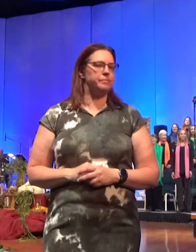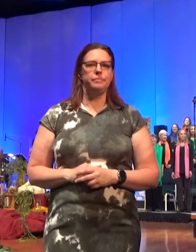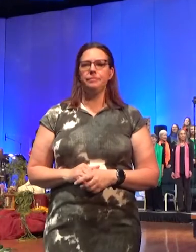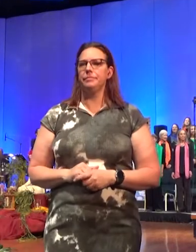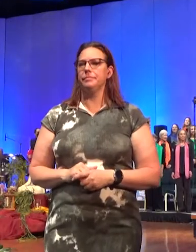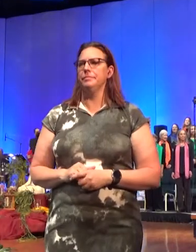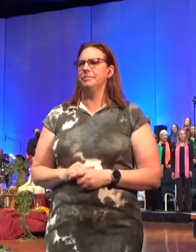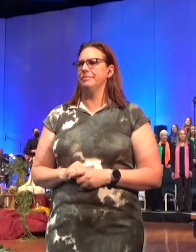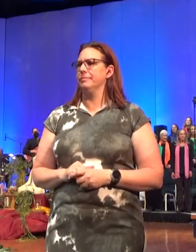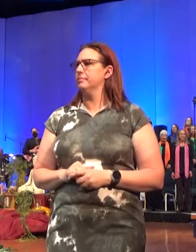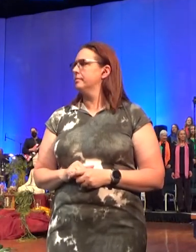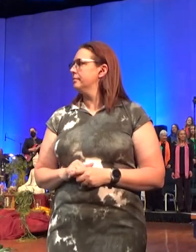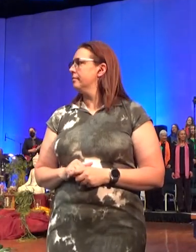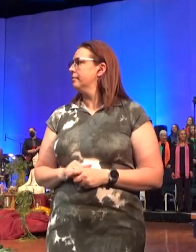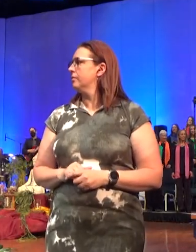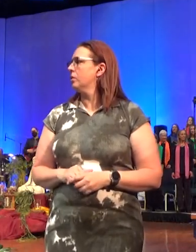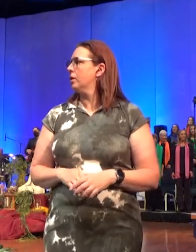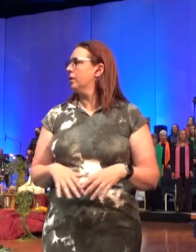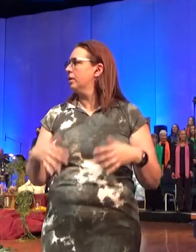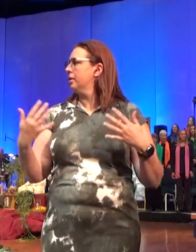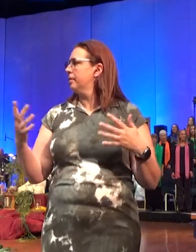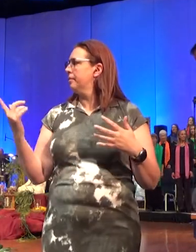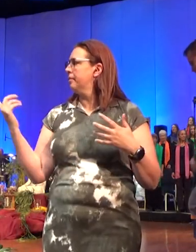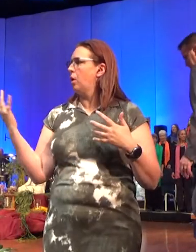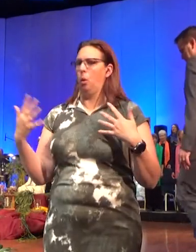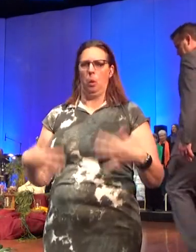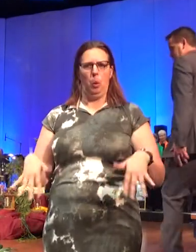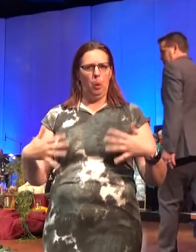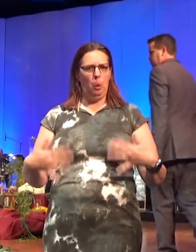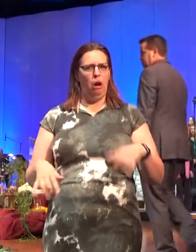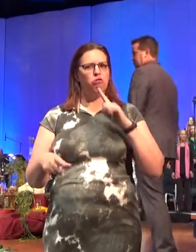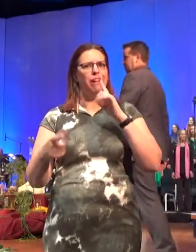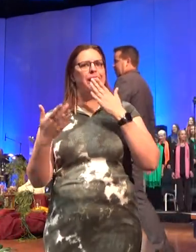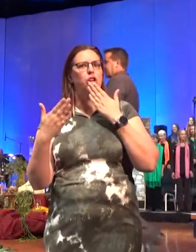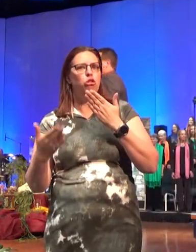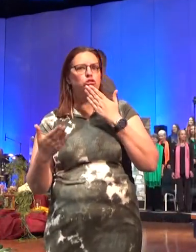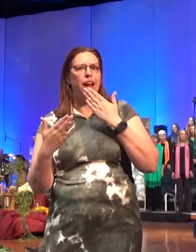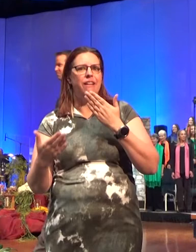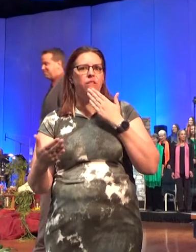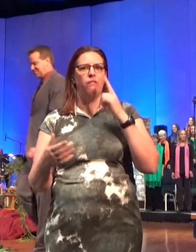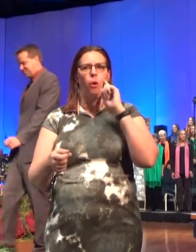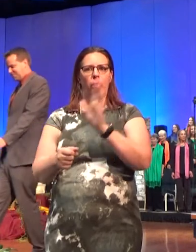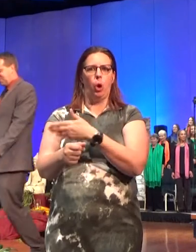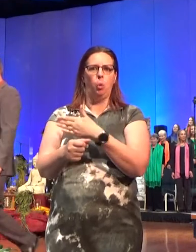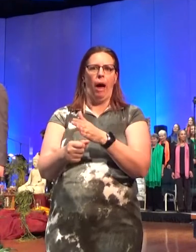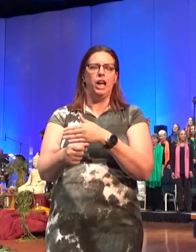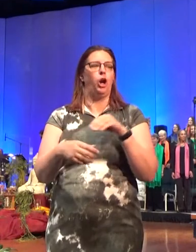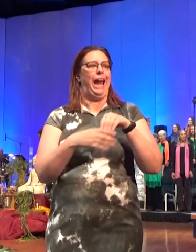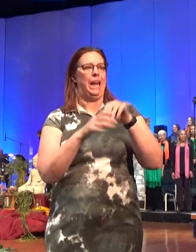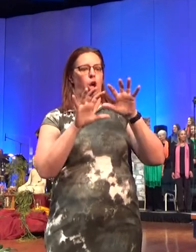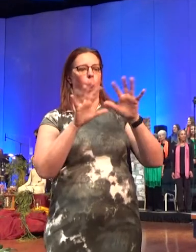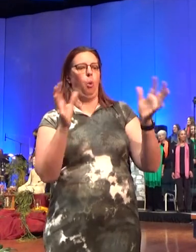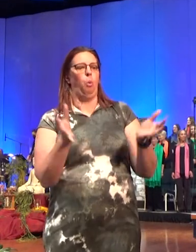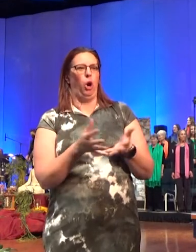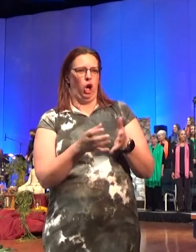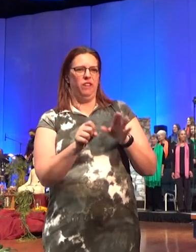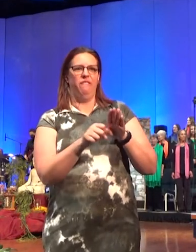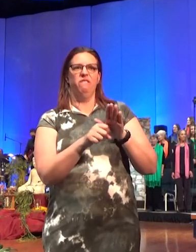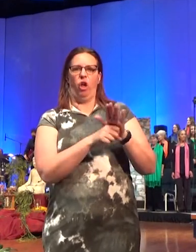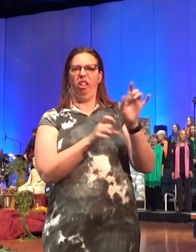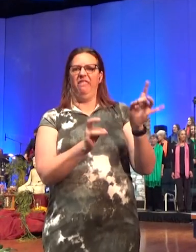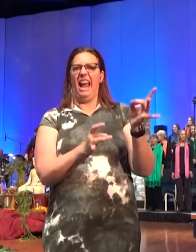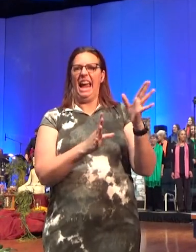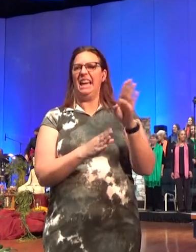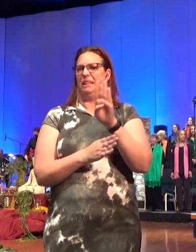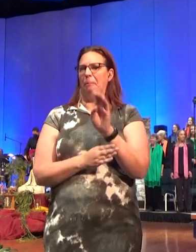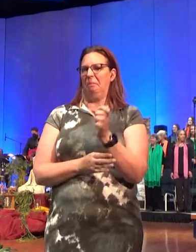So grateful for the Mile High Choir and A World Be a Light. And so today, if you are visiting us for the first time, we welcome you with